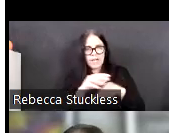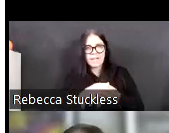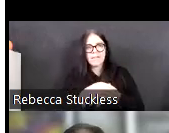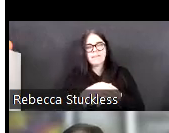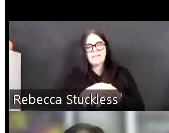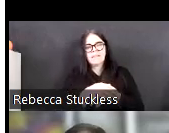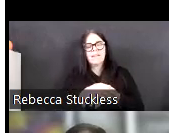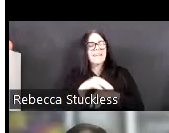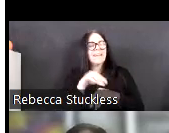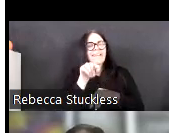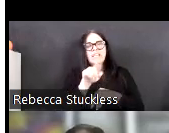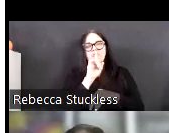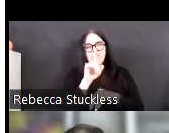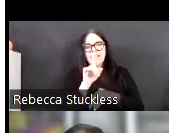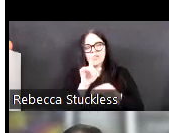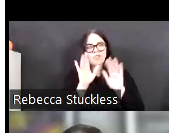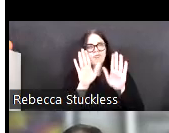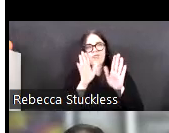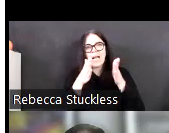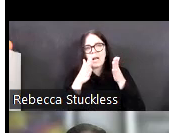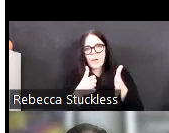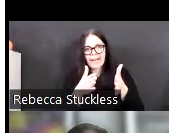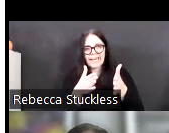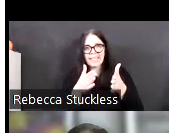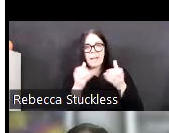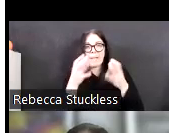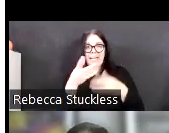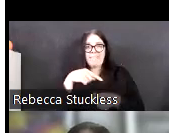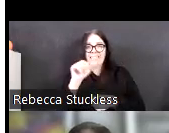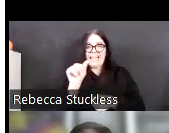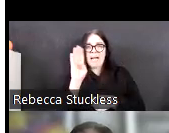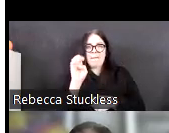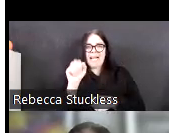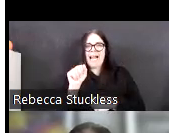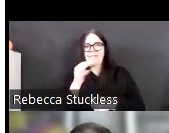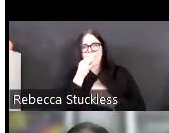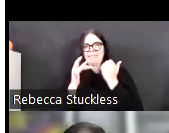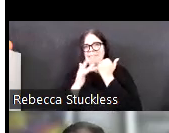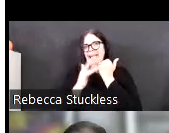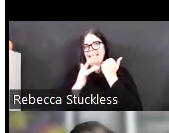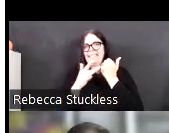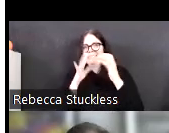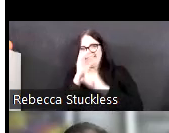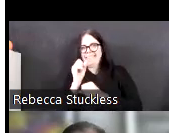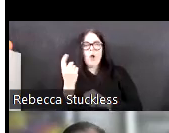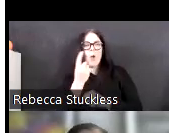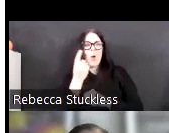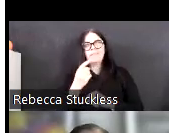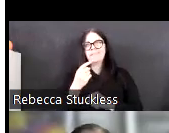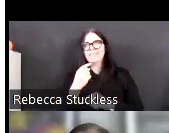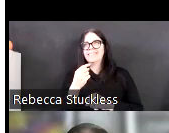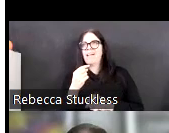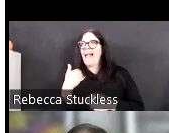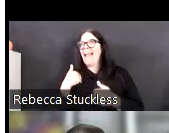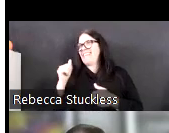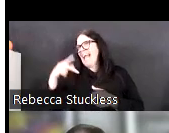And so this is just a really great way because a lot of us at ABEA are pretty techie and we're looking at different, there's always an app for that. So we were